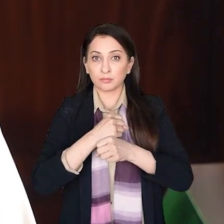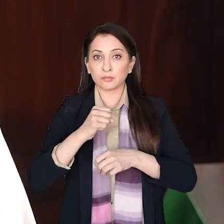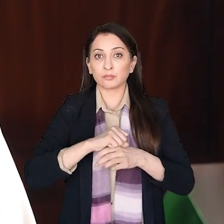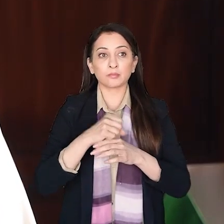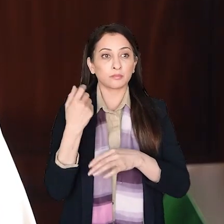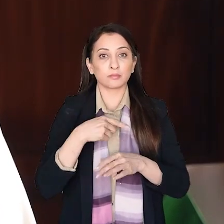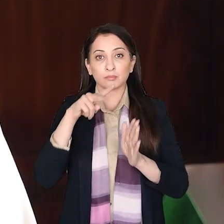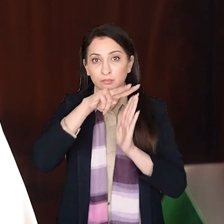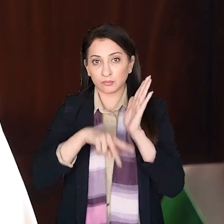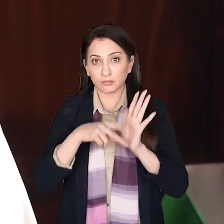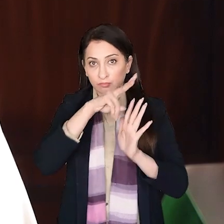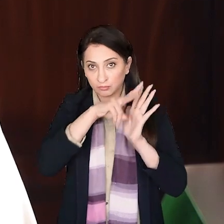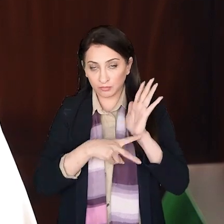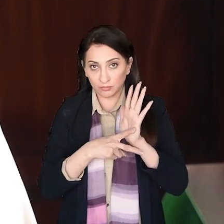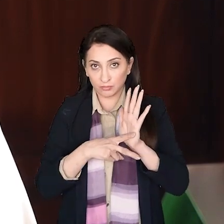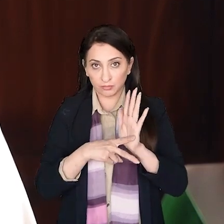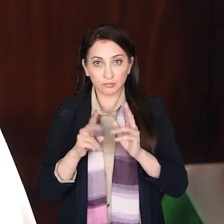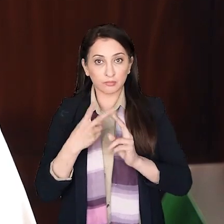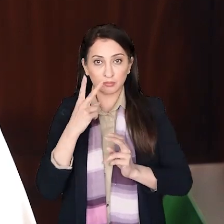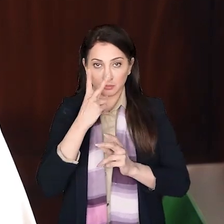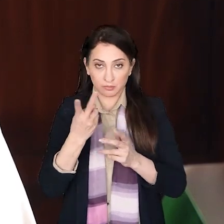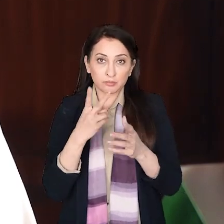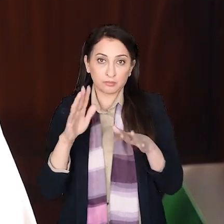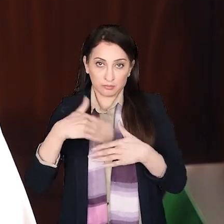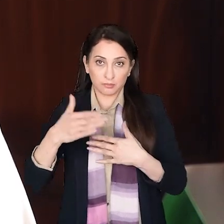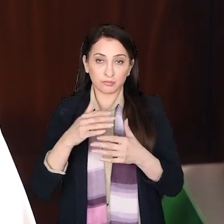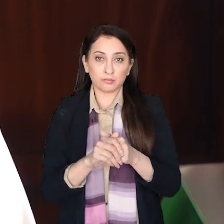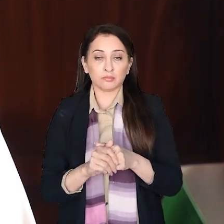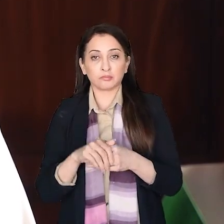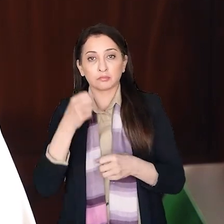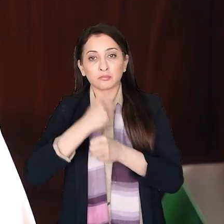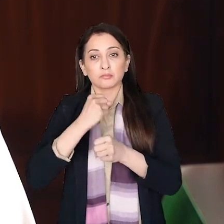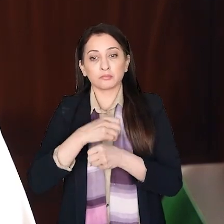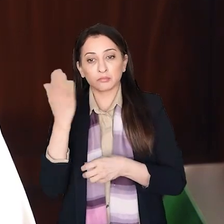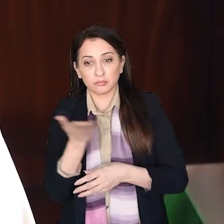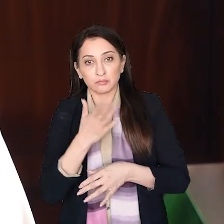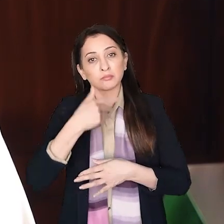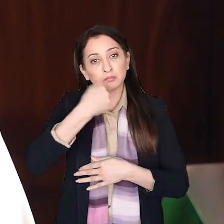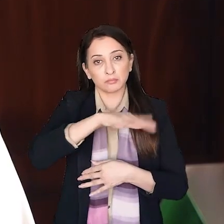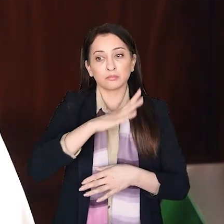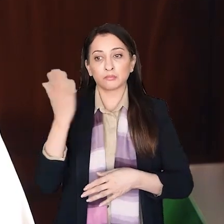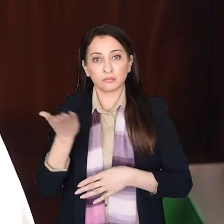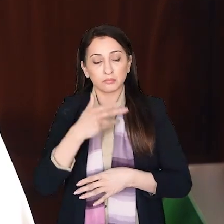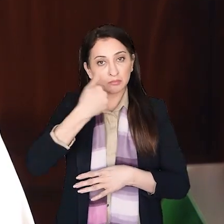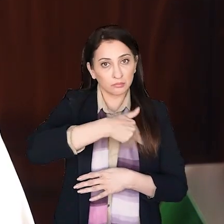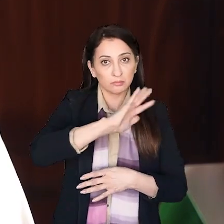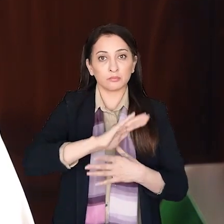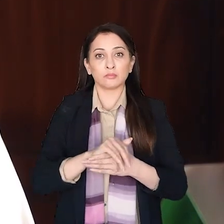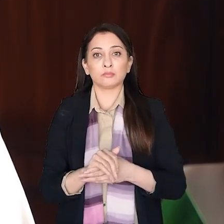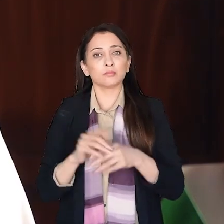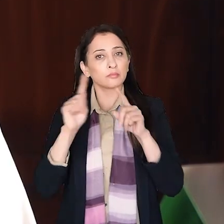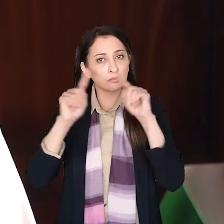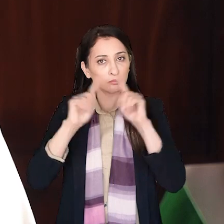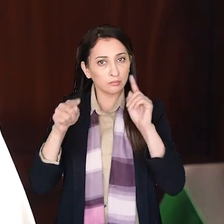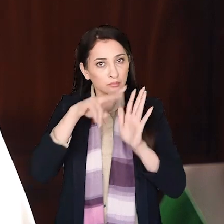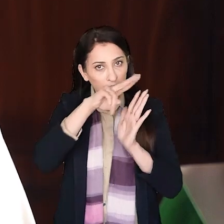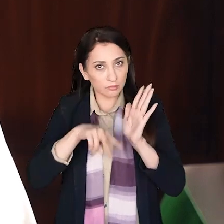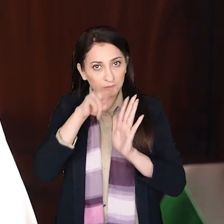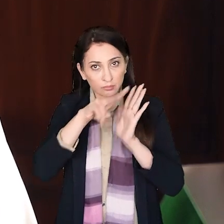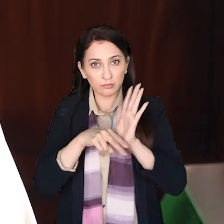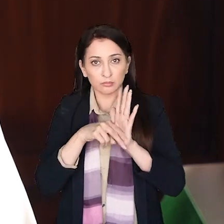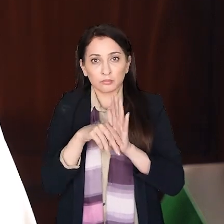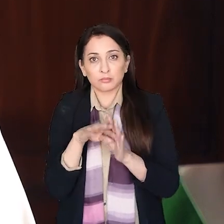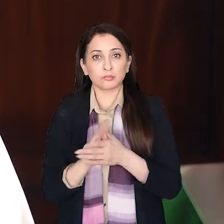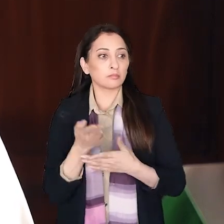public policies, we've seen a plethora of governments come and go, each bringing in their diverse public policies. Whether they stay on